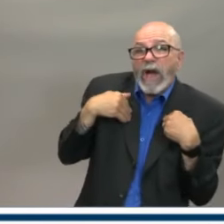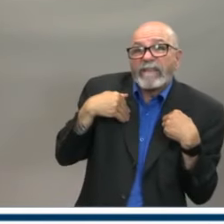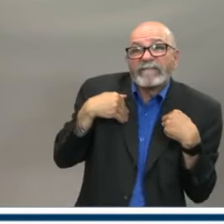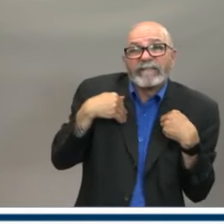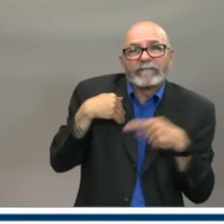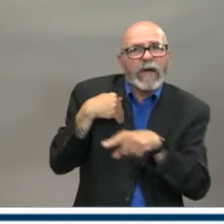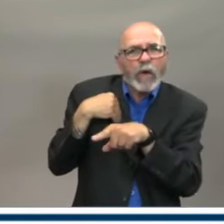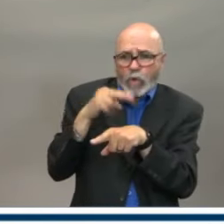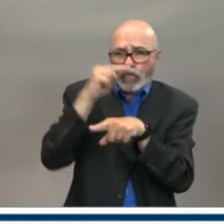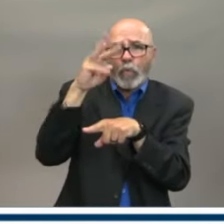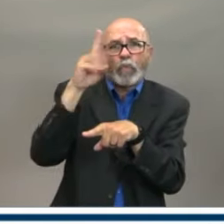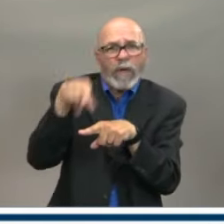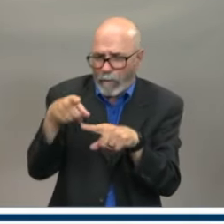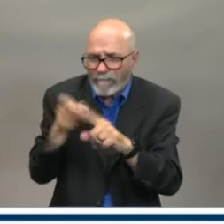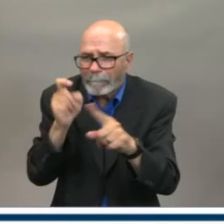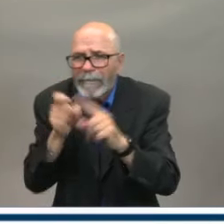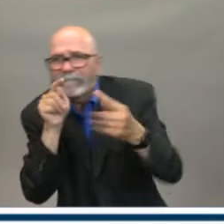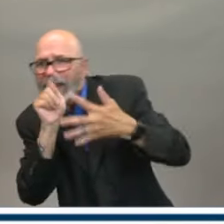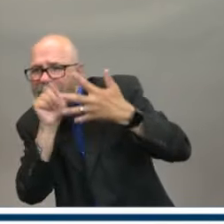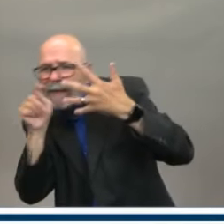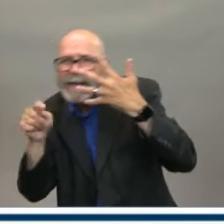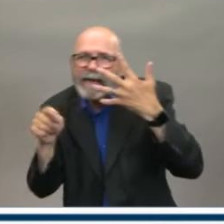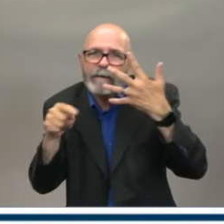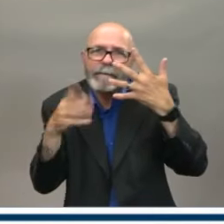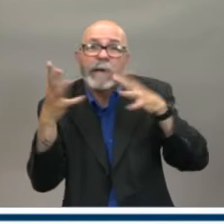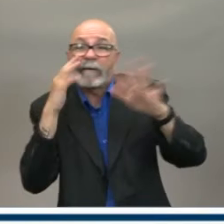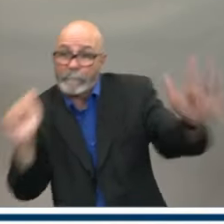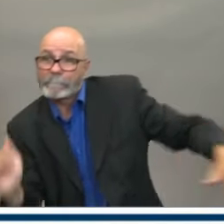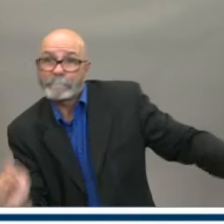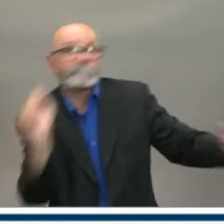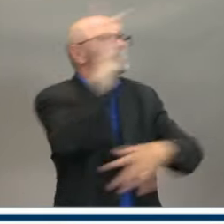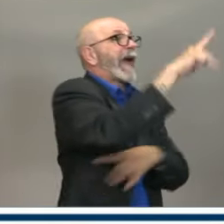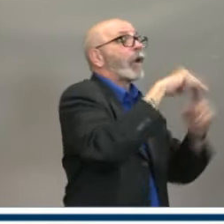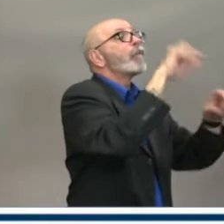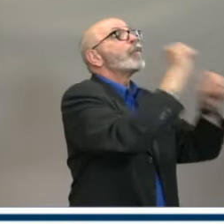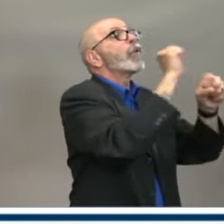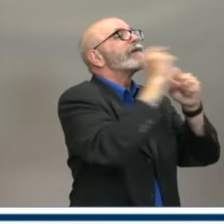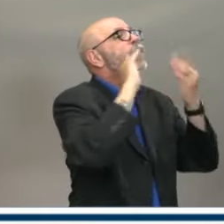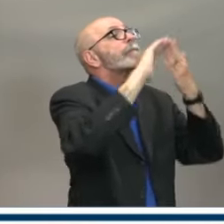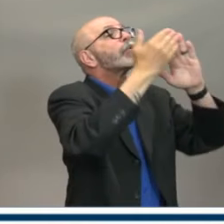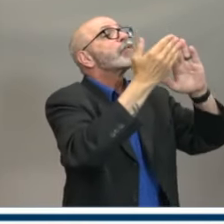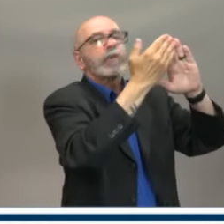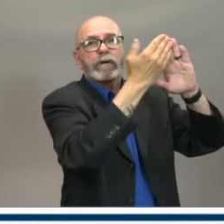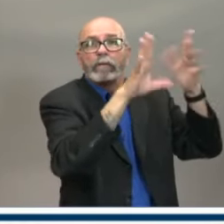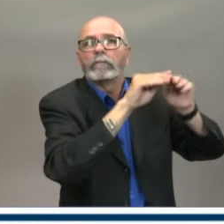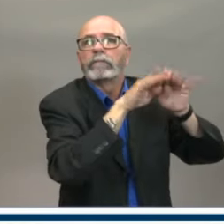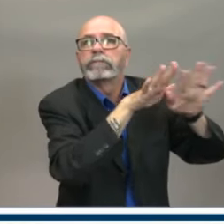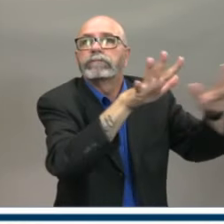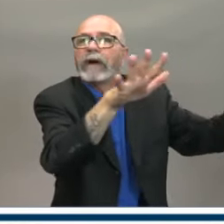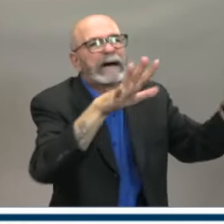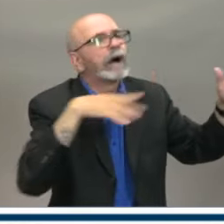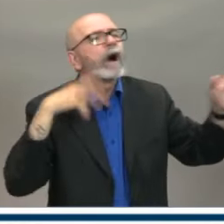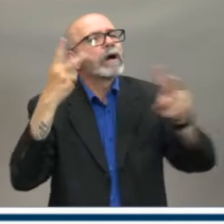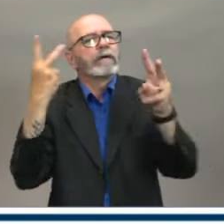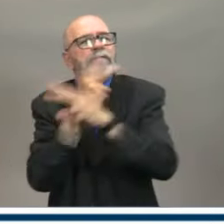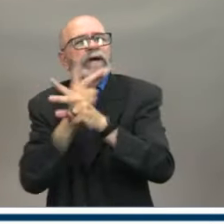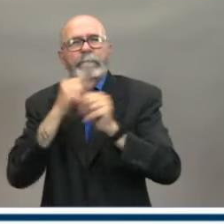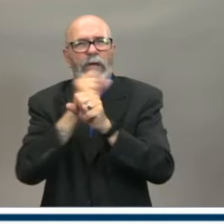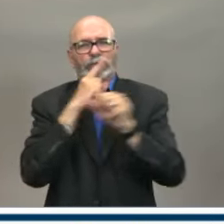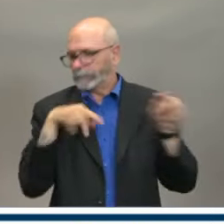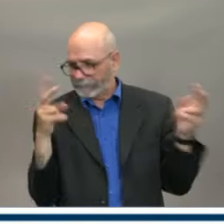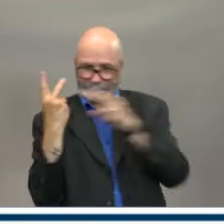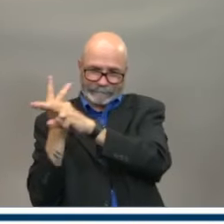So we have to be aware of that. But we're looking at we continue to look at our community-based cases as the key